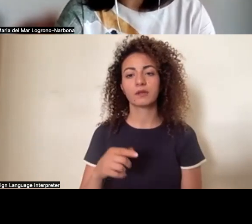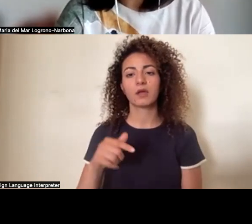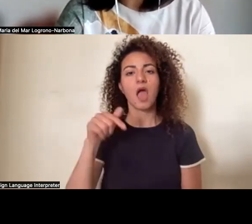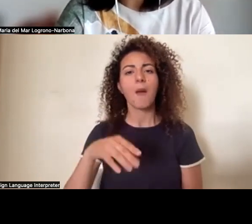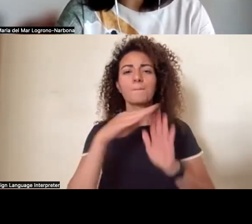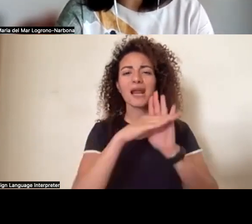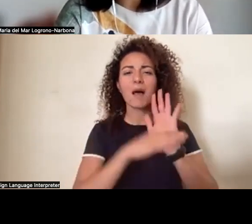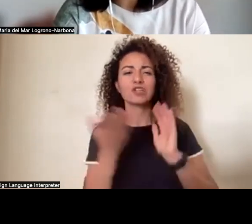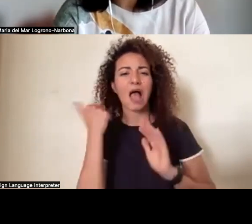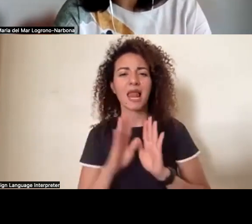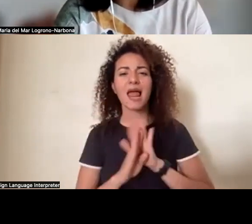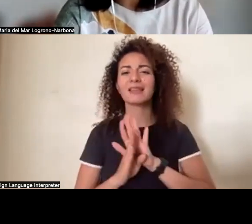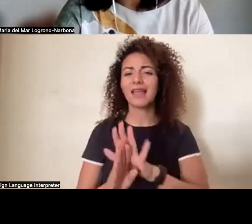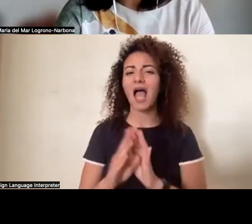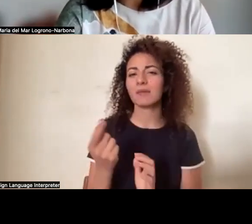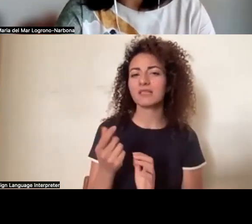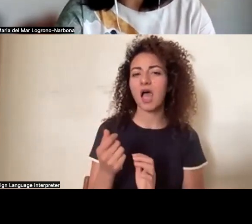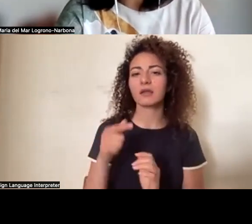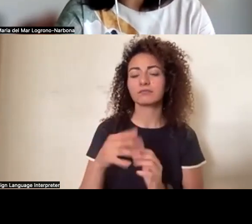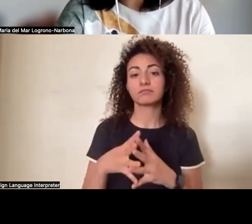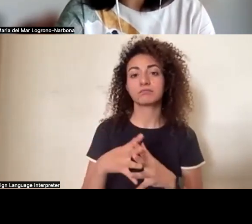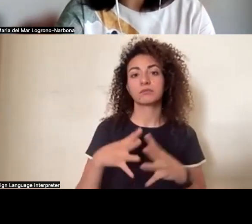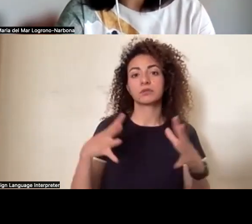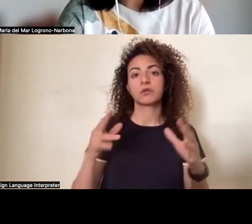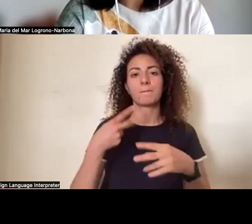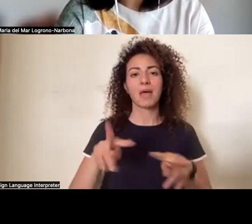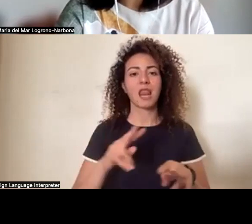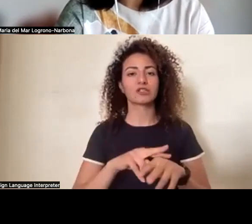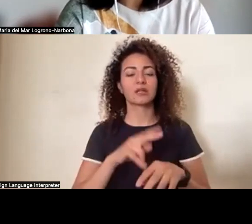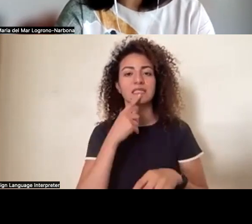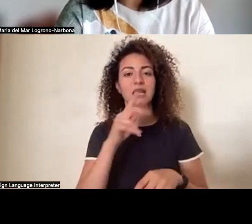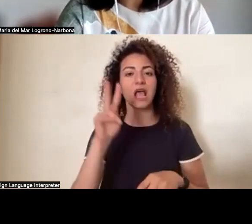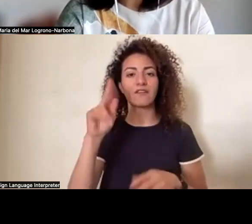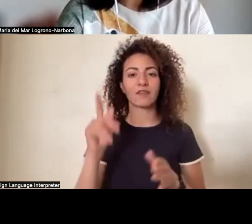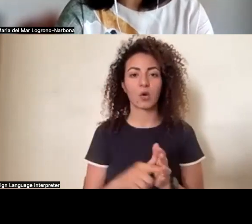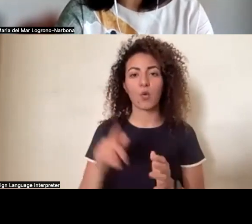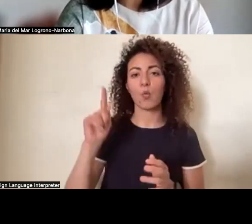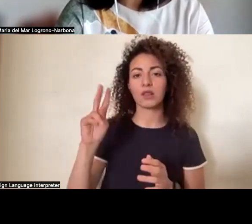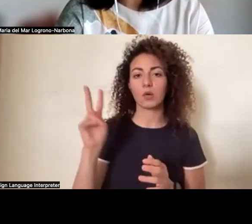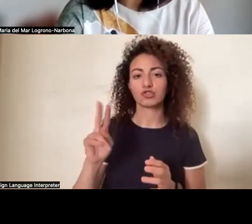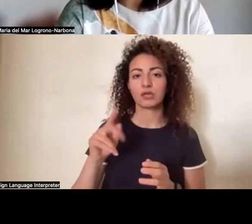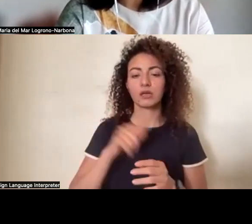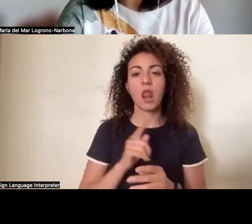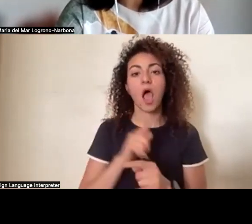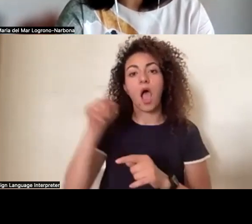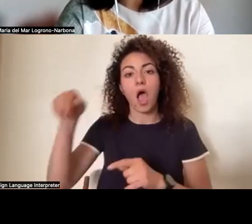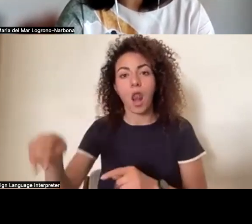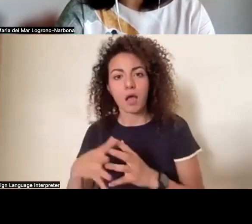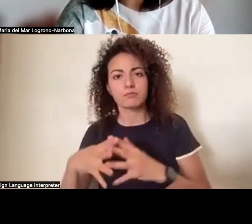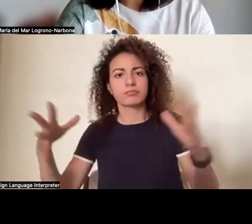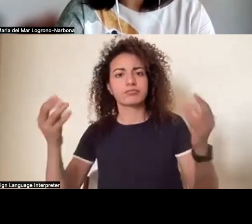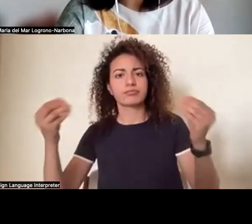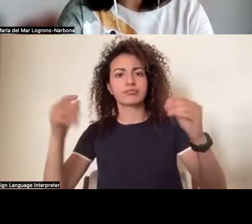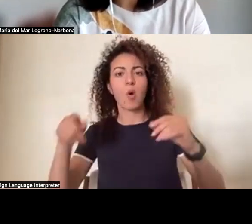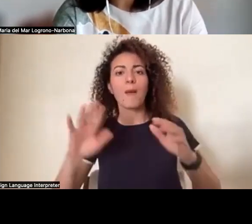SSN have expanded since 2021, but until now they only cover 15% of the Lebanese population? Is this,